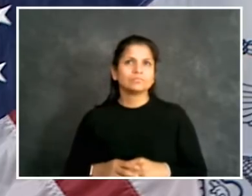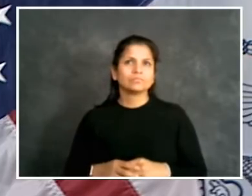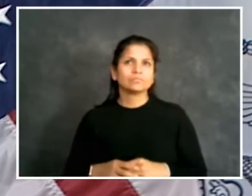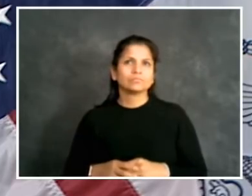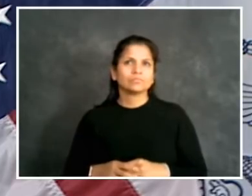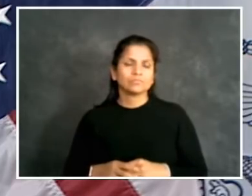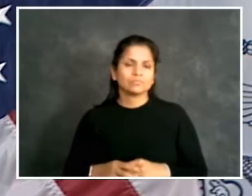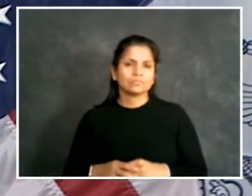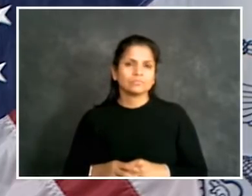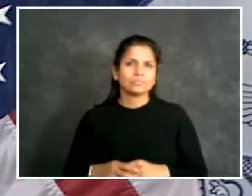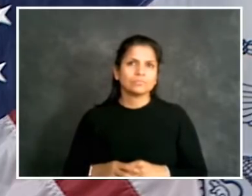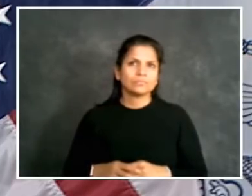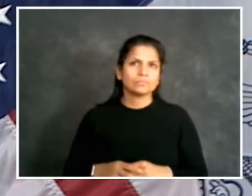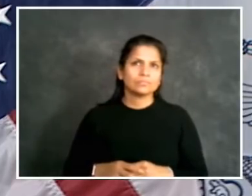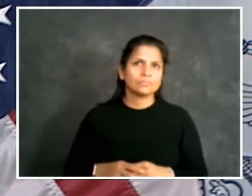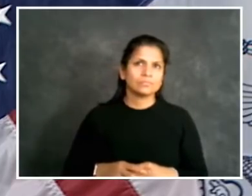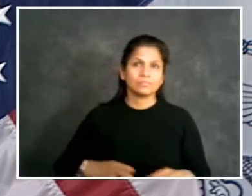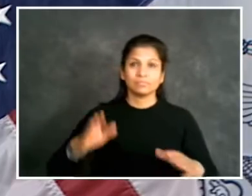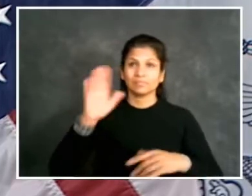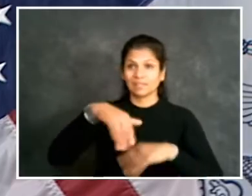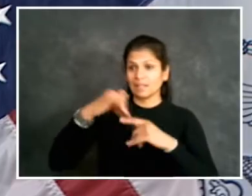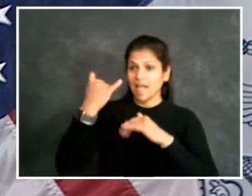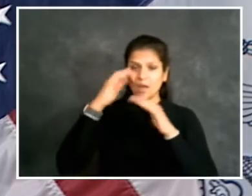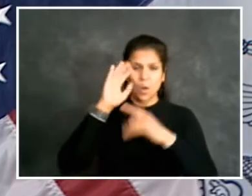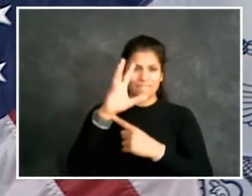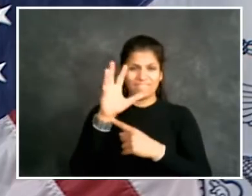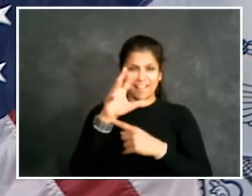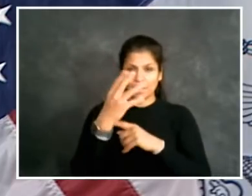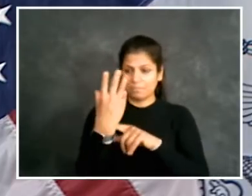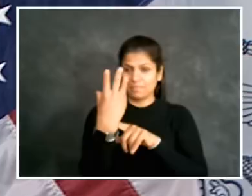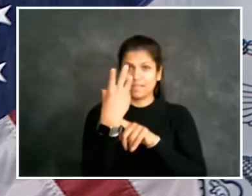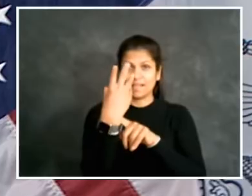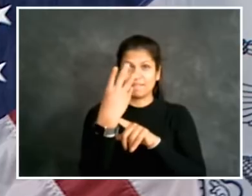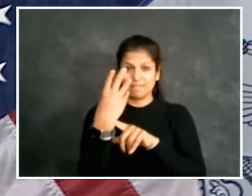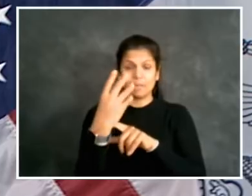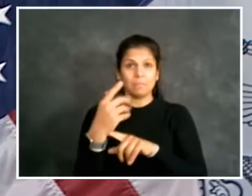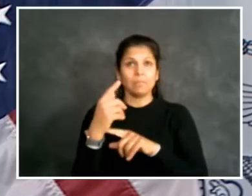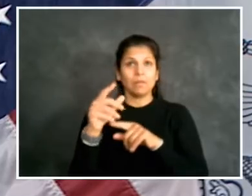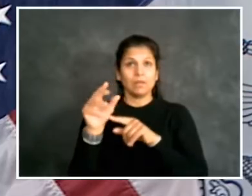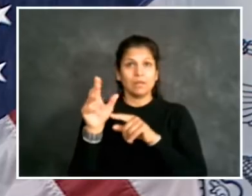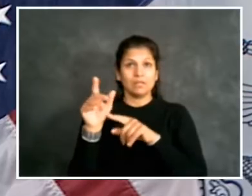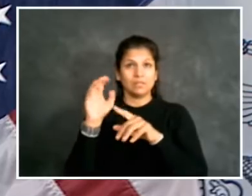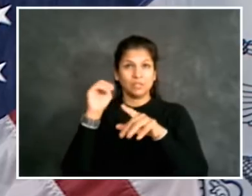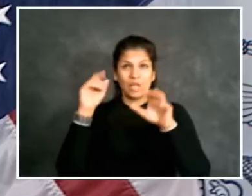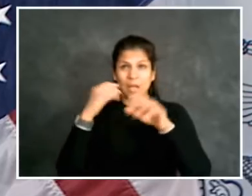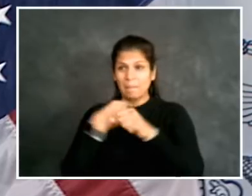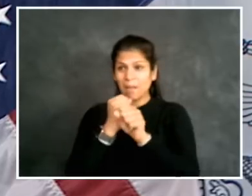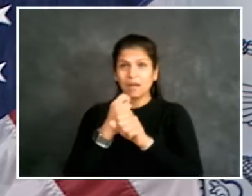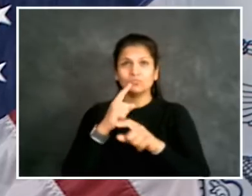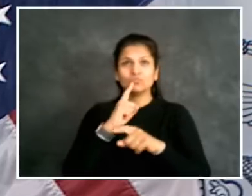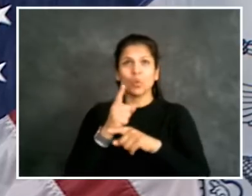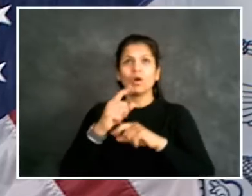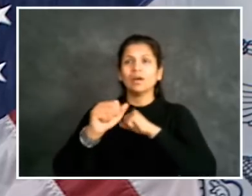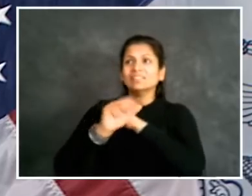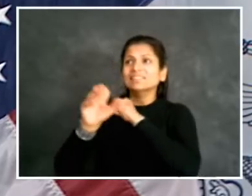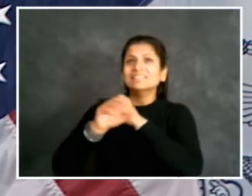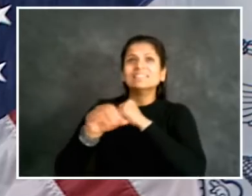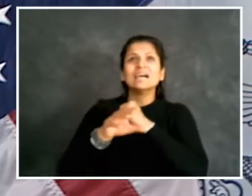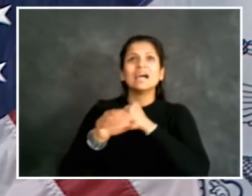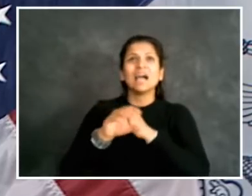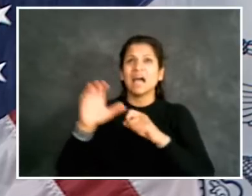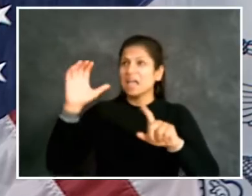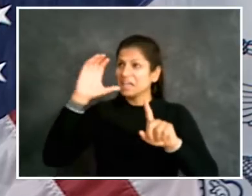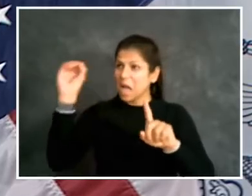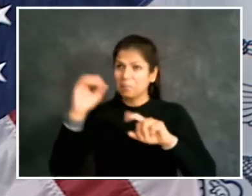organization that clearly has exclusionary values, I would be very concerned about that. and I would ask that